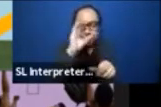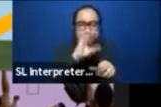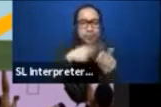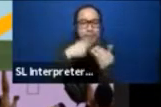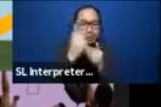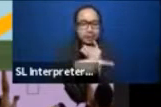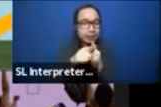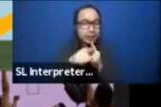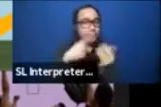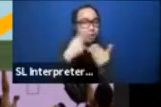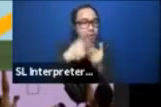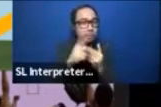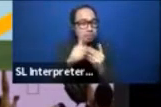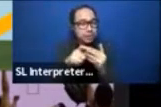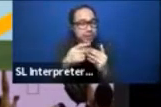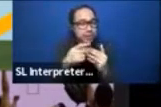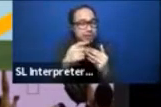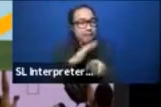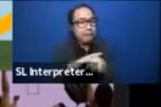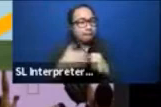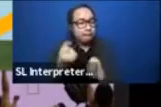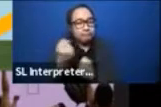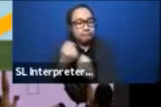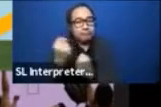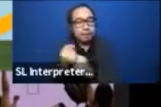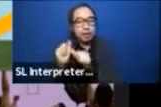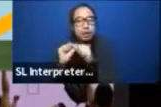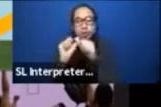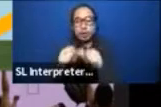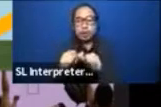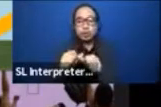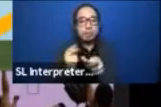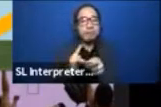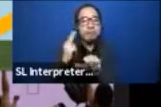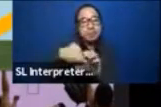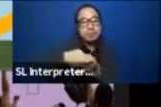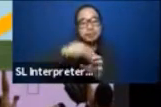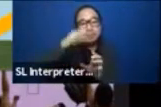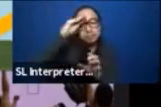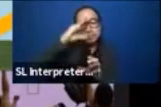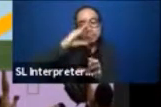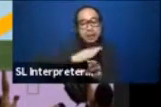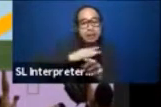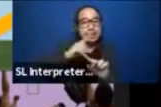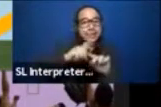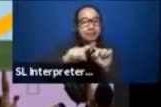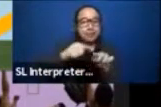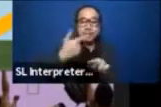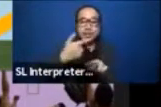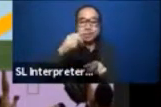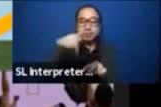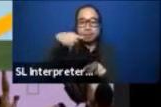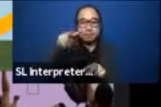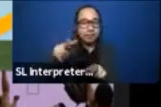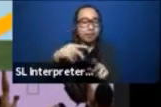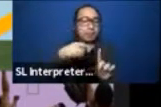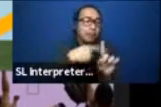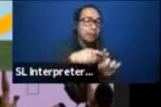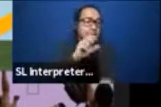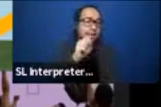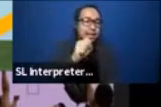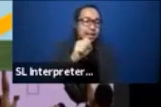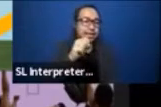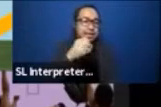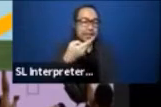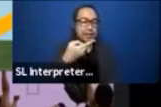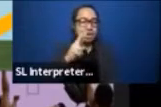one challenge is to ensure continued participation of men in different GBV and SRH programs. Interest rate